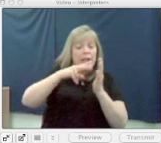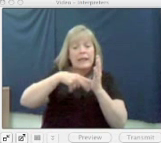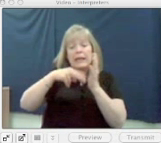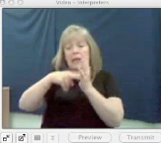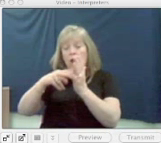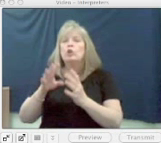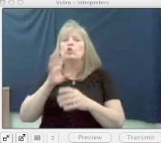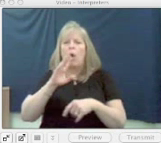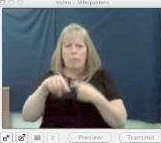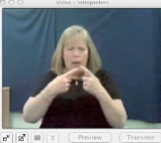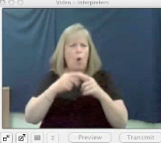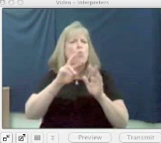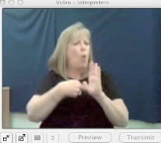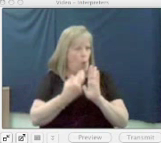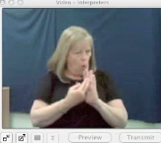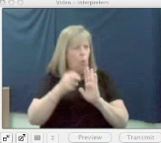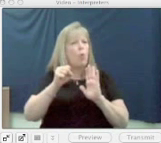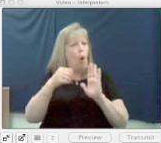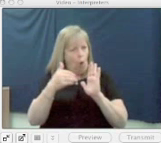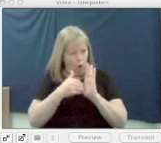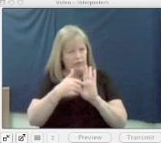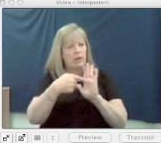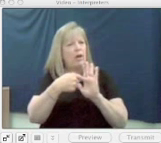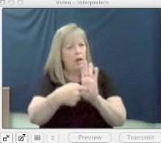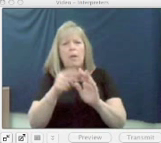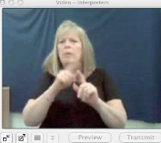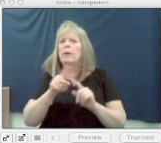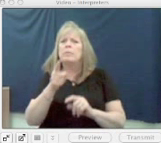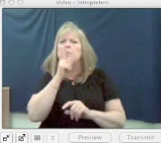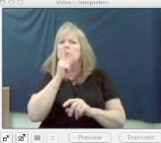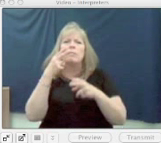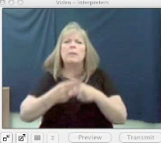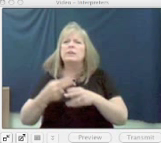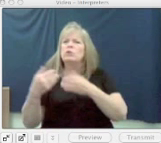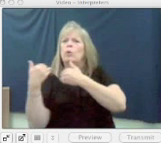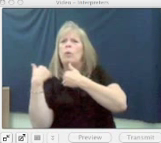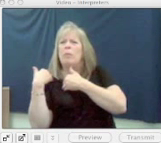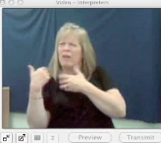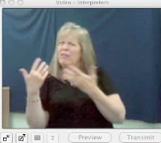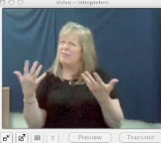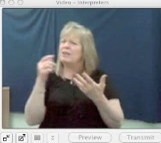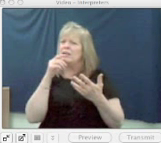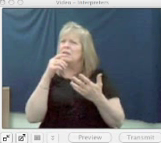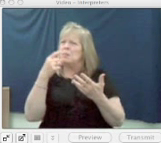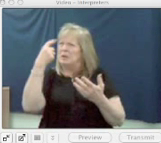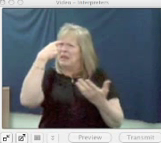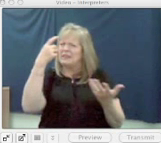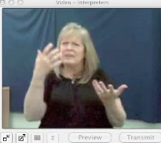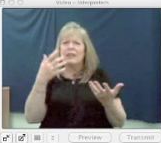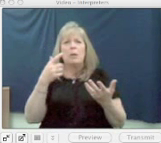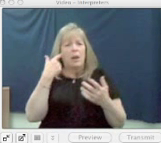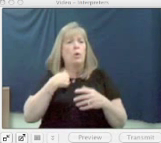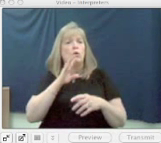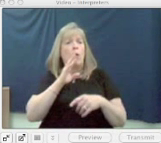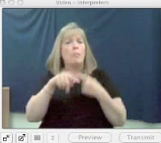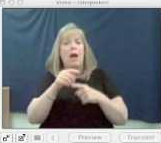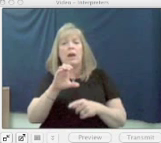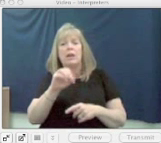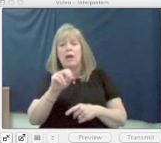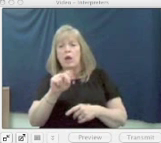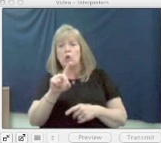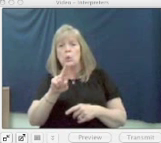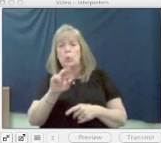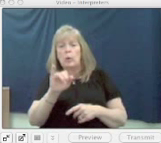about is responsibility, though it makes sense. If invisibility and conduit is our main understanding of ourselves,